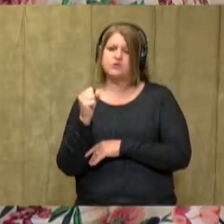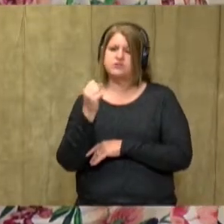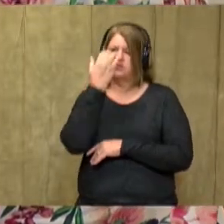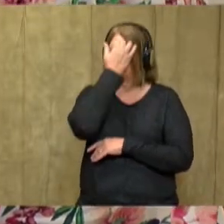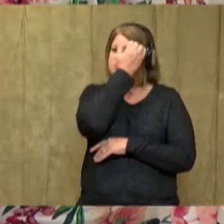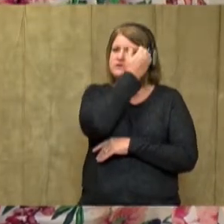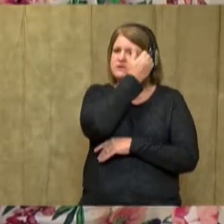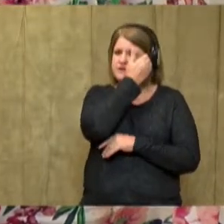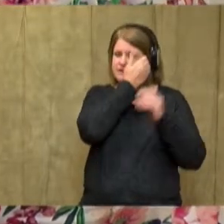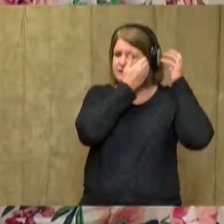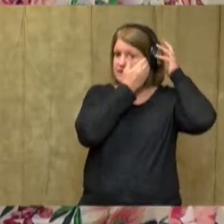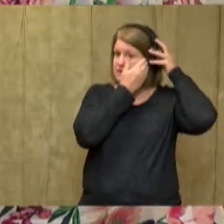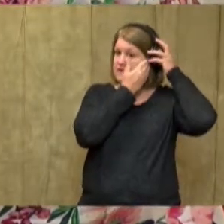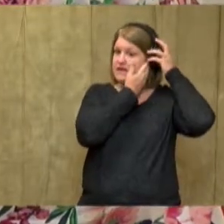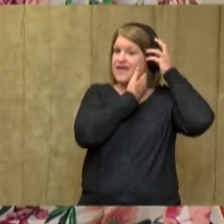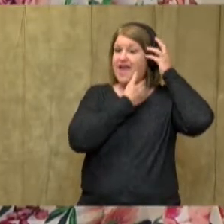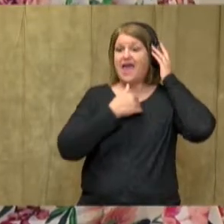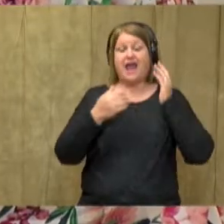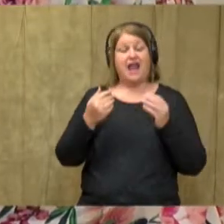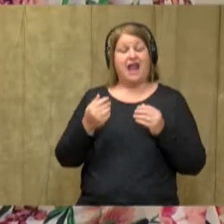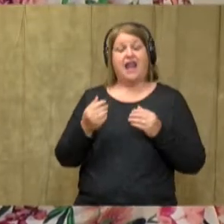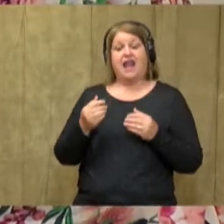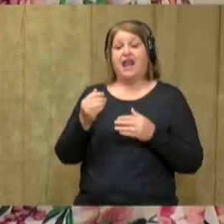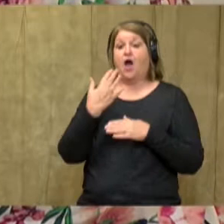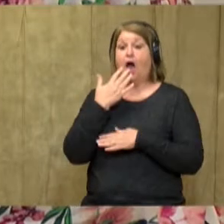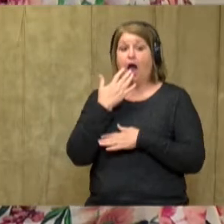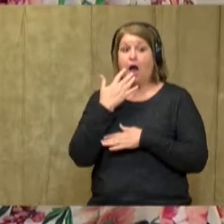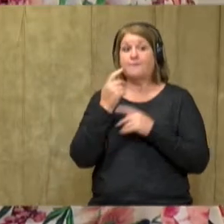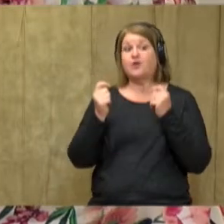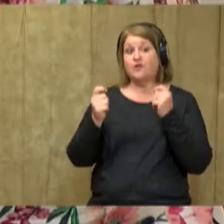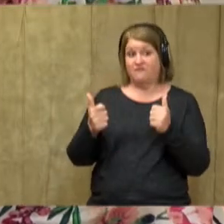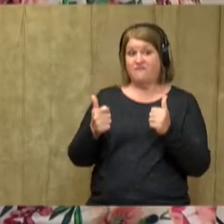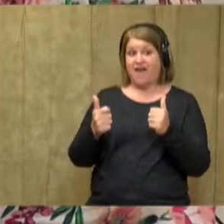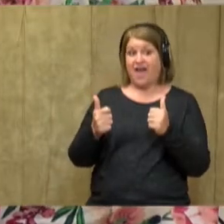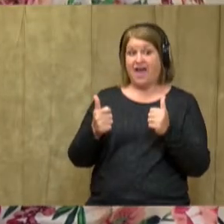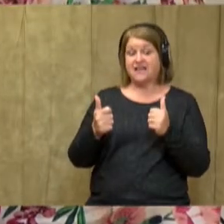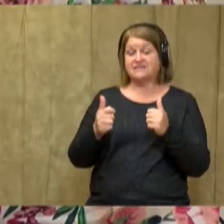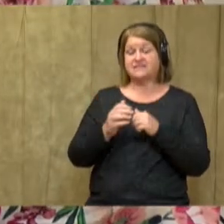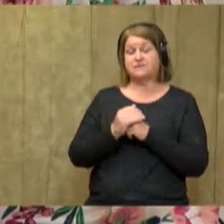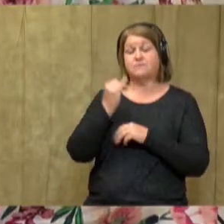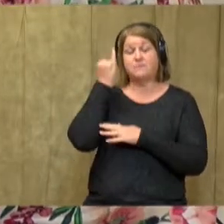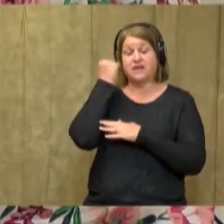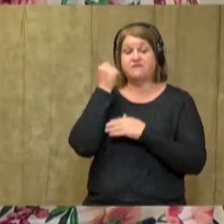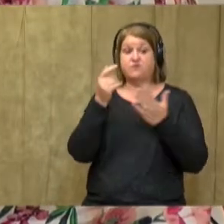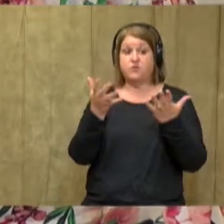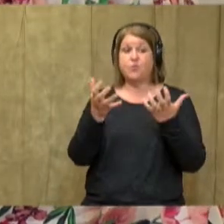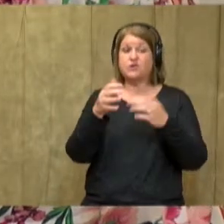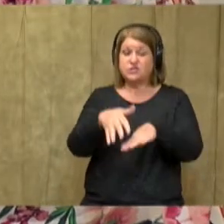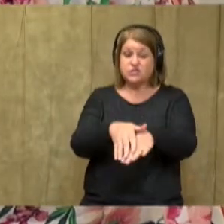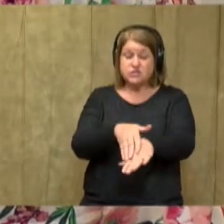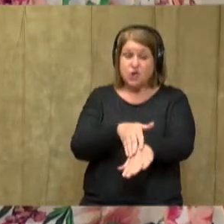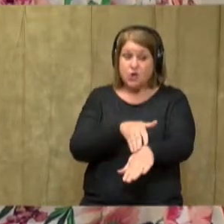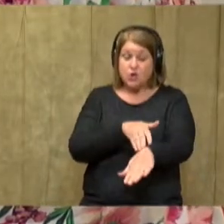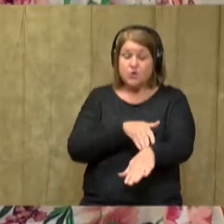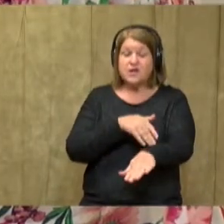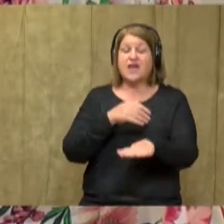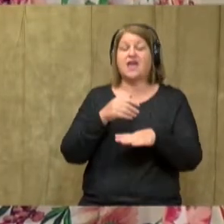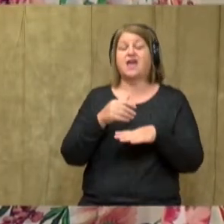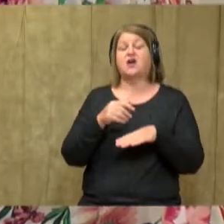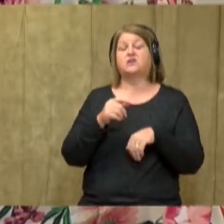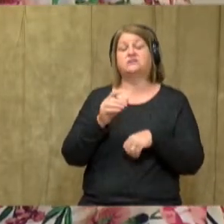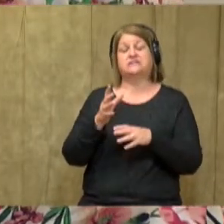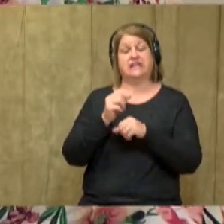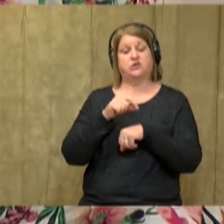Now, I'm going kind of fast to give you time to do your own design, but if you want to slow down, take your time, do